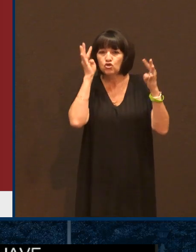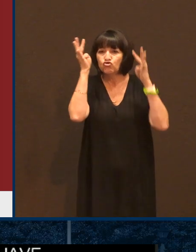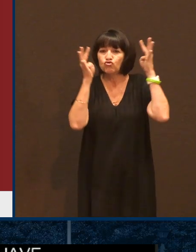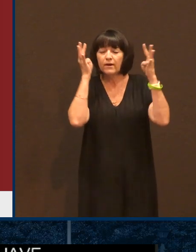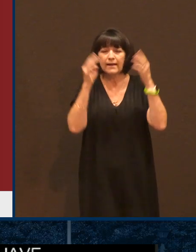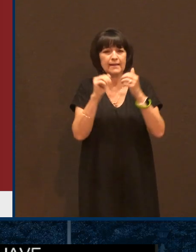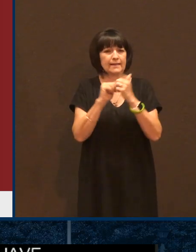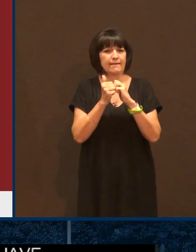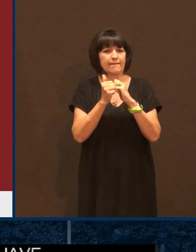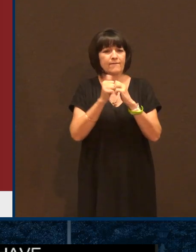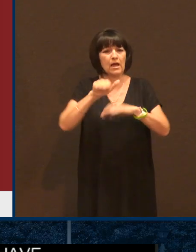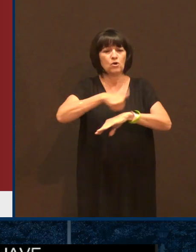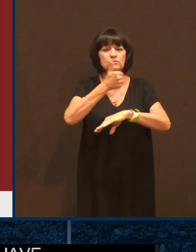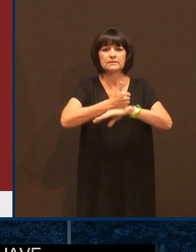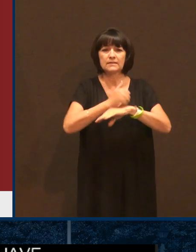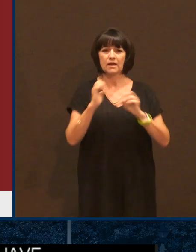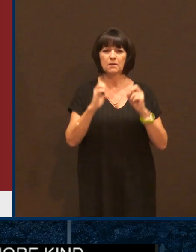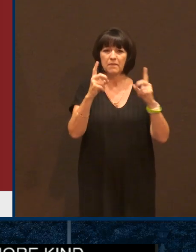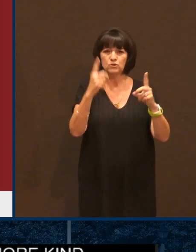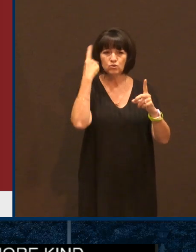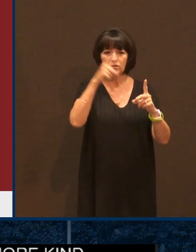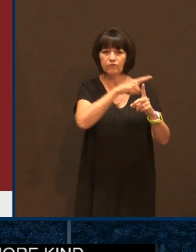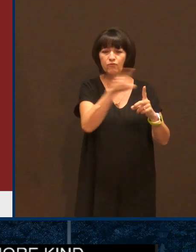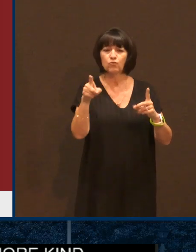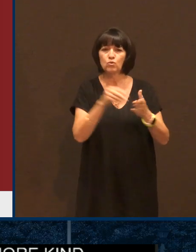we see widespread